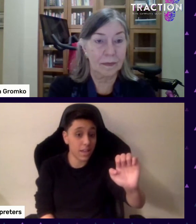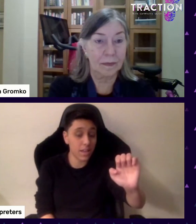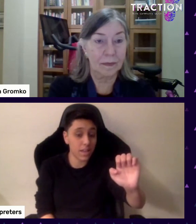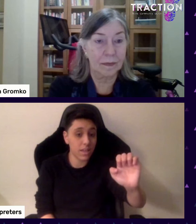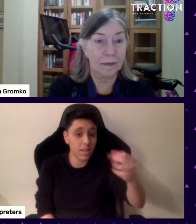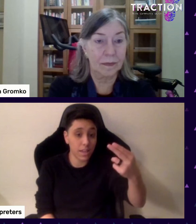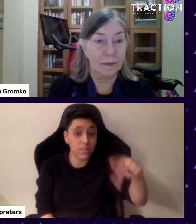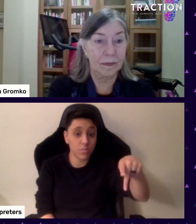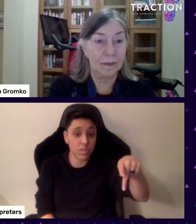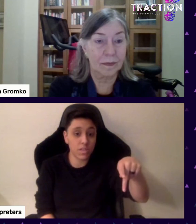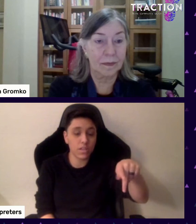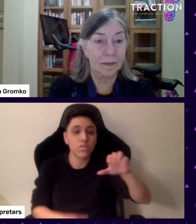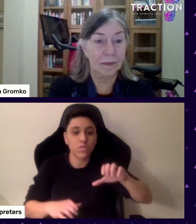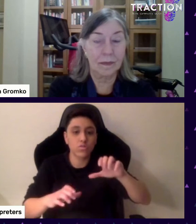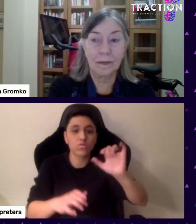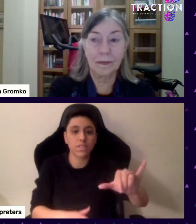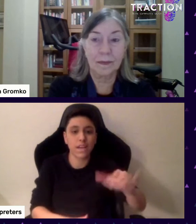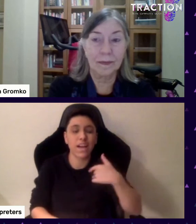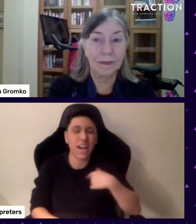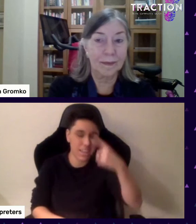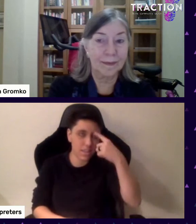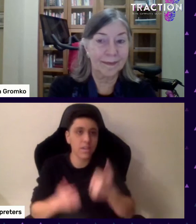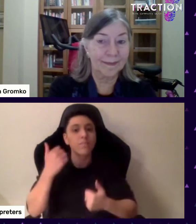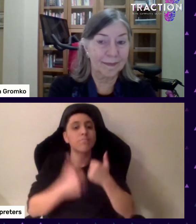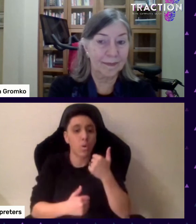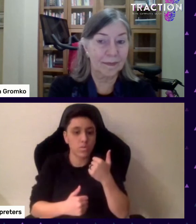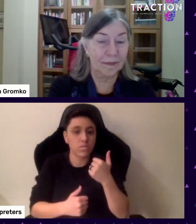doing that. I would imagine most of them are.